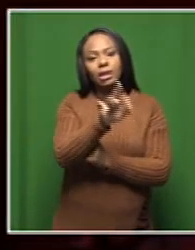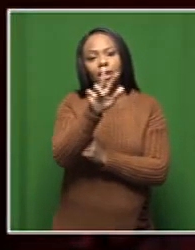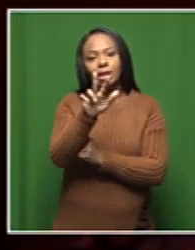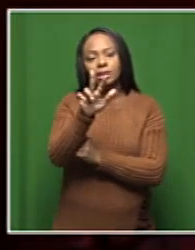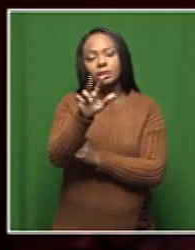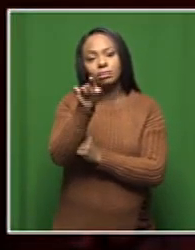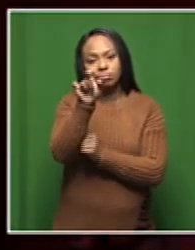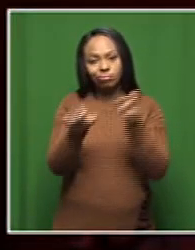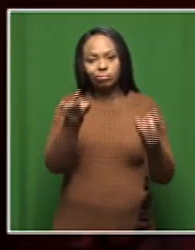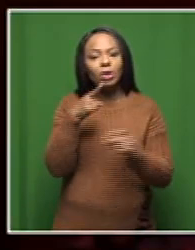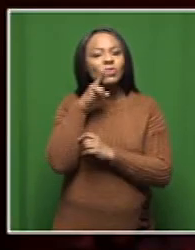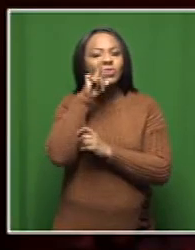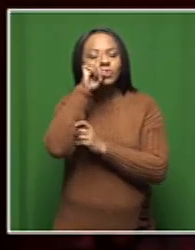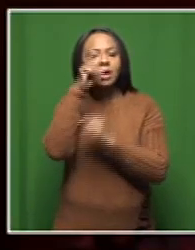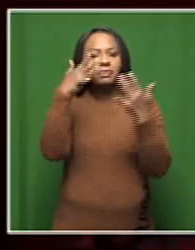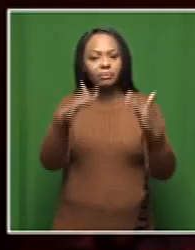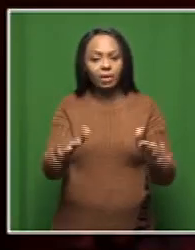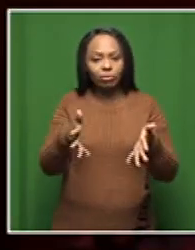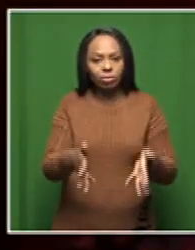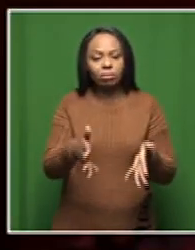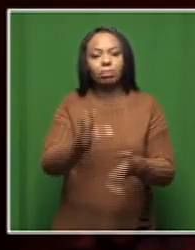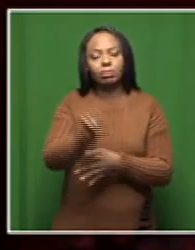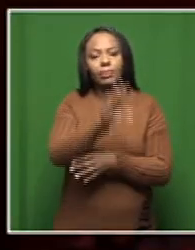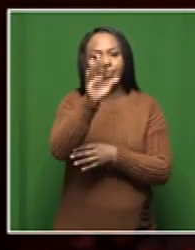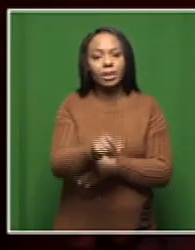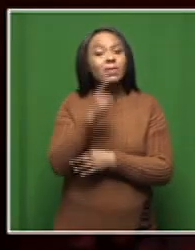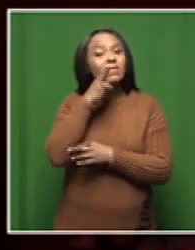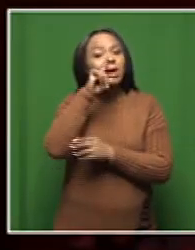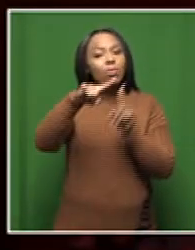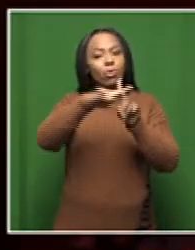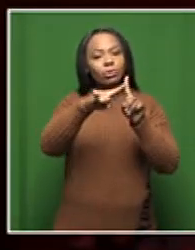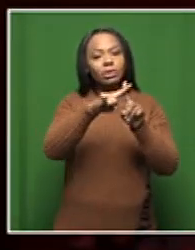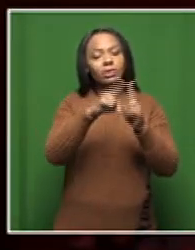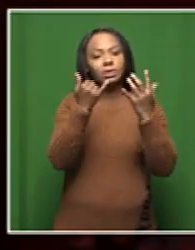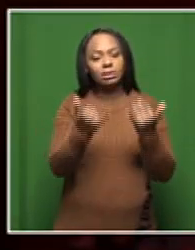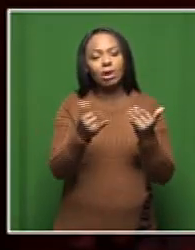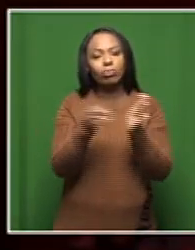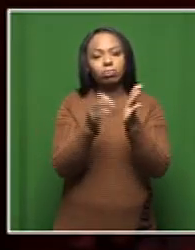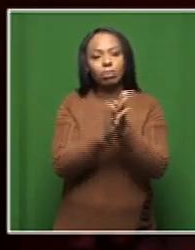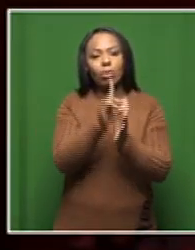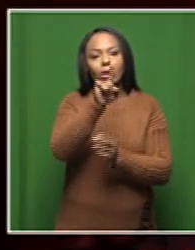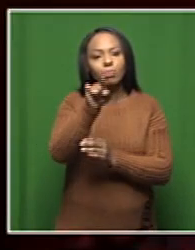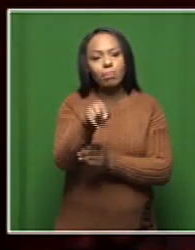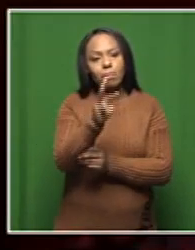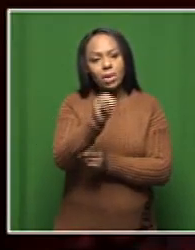11,406,308 tests have been processed in the country. Positive cases recorded